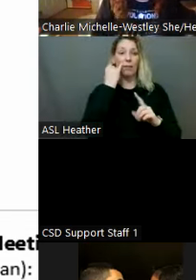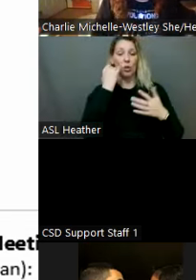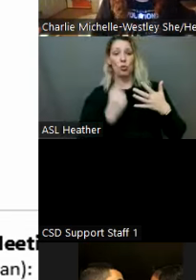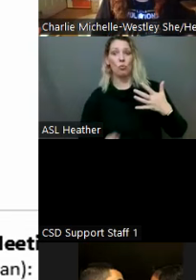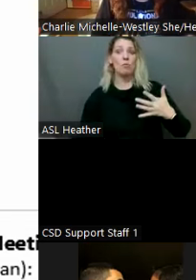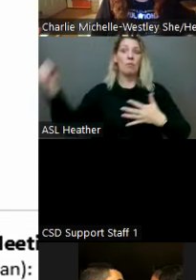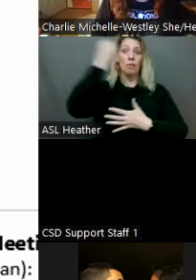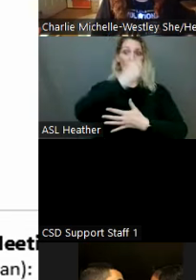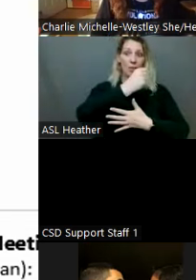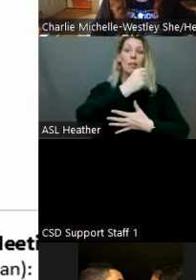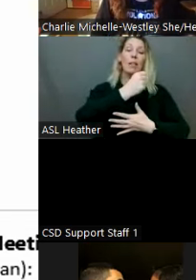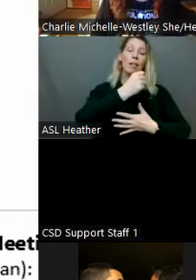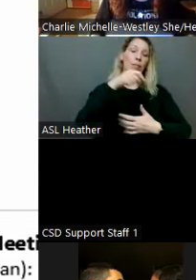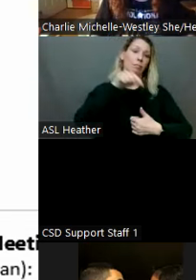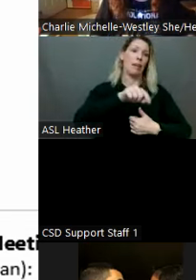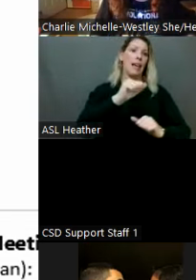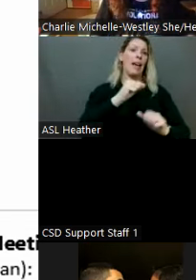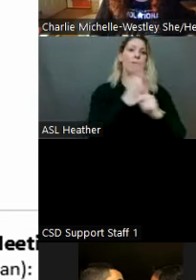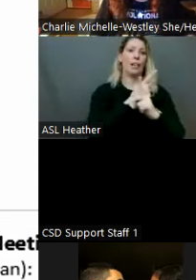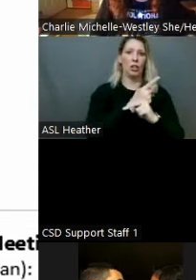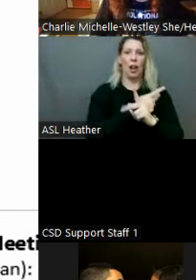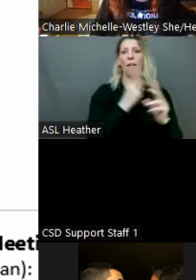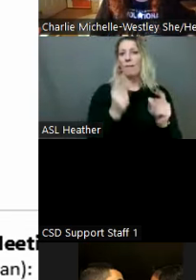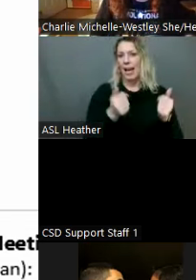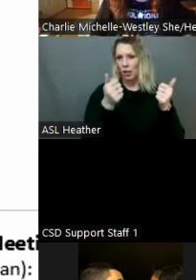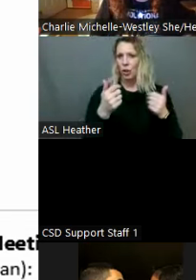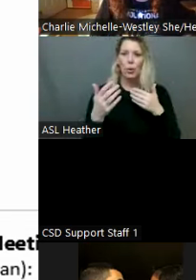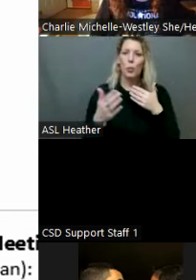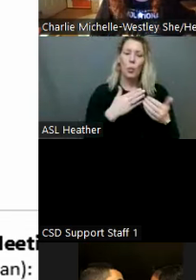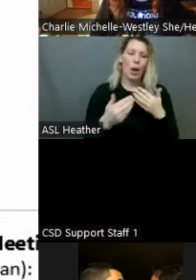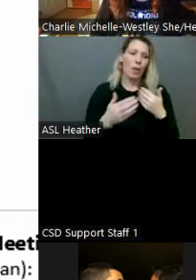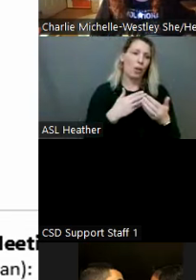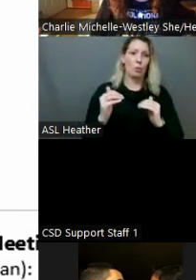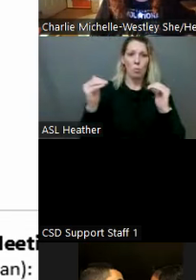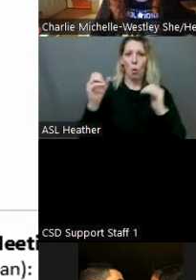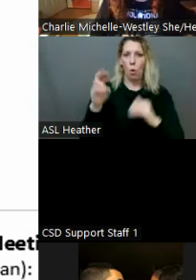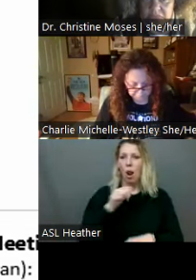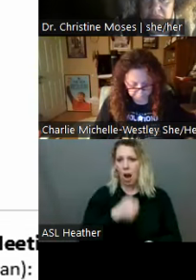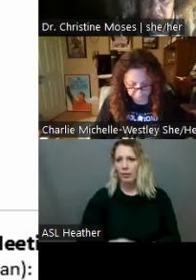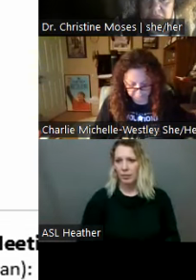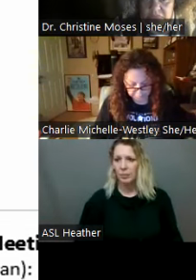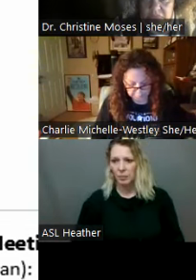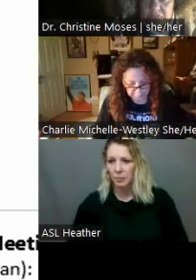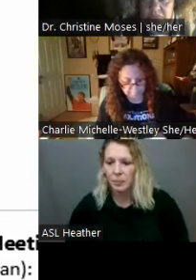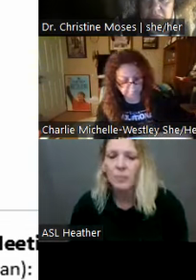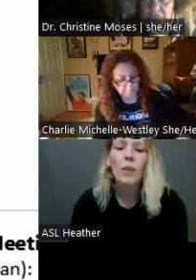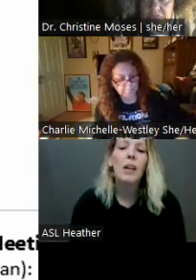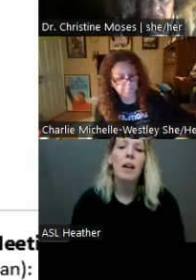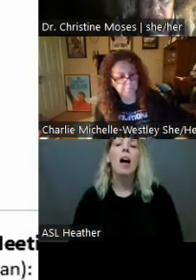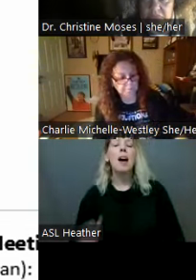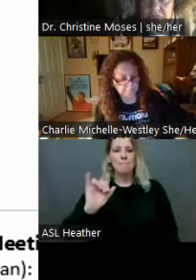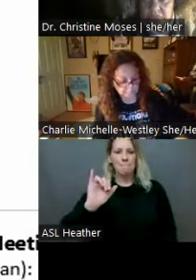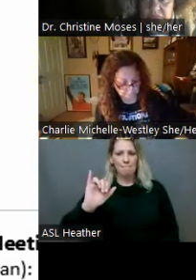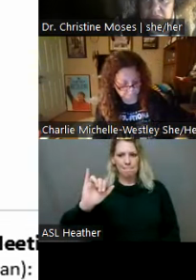so that they can figure that out faster, whether or not to promote. Yeah, so I